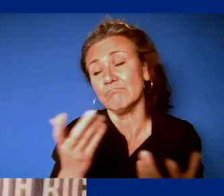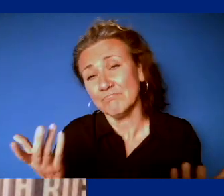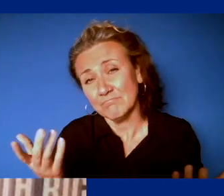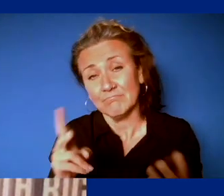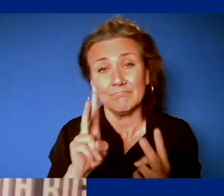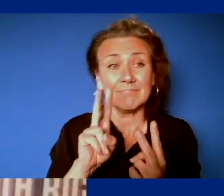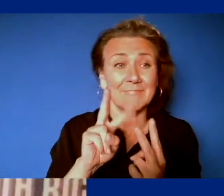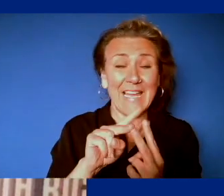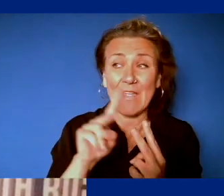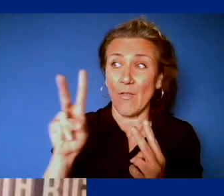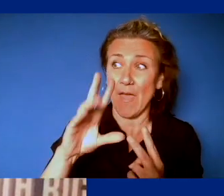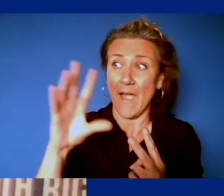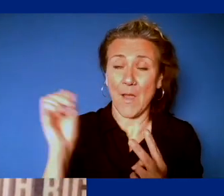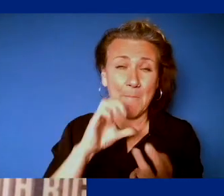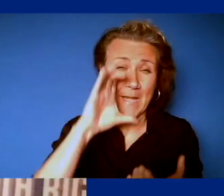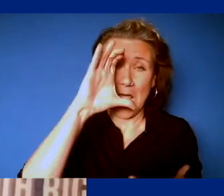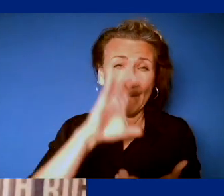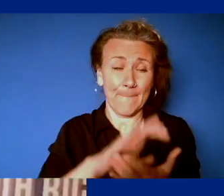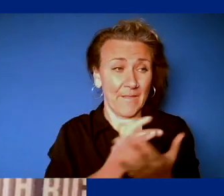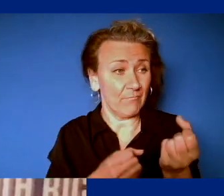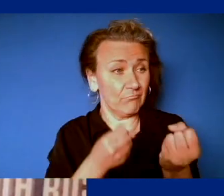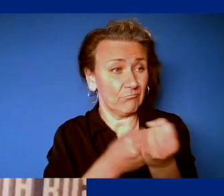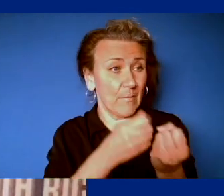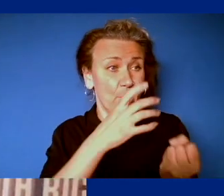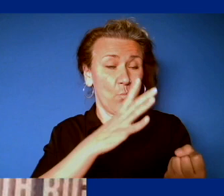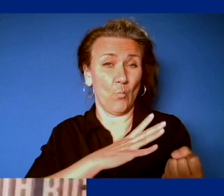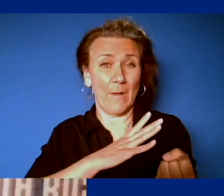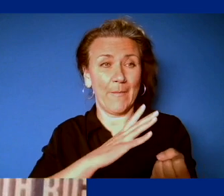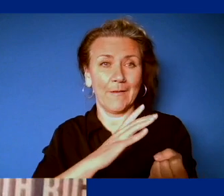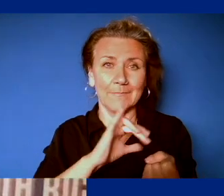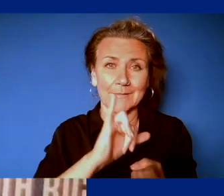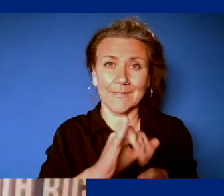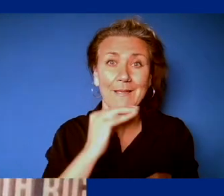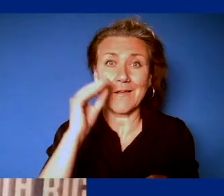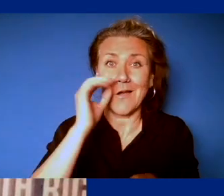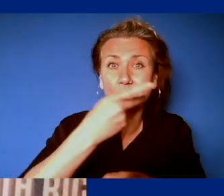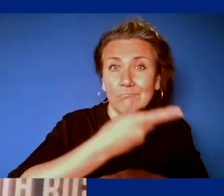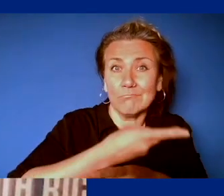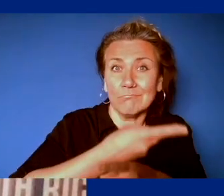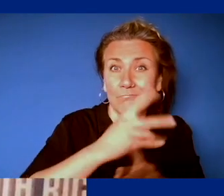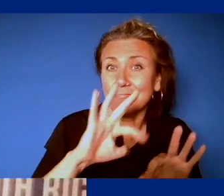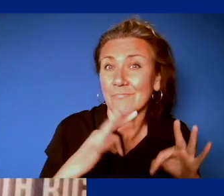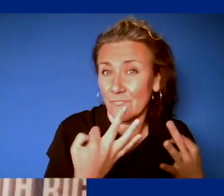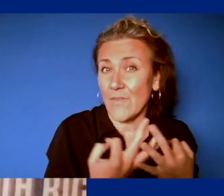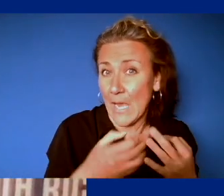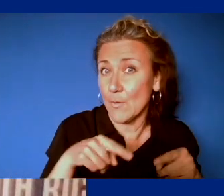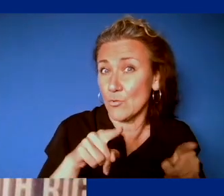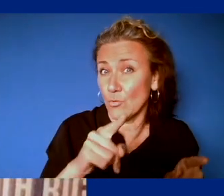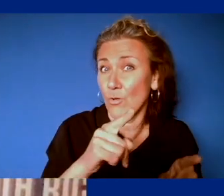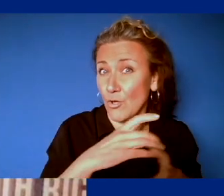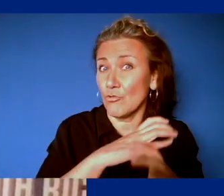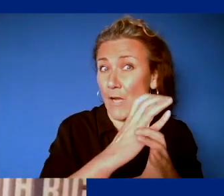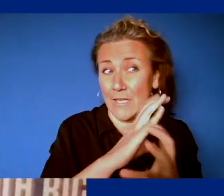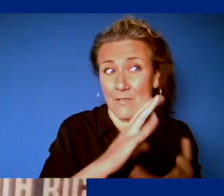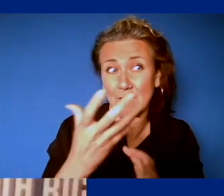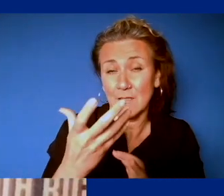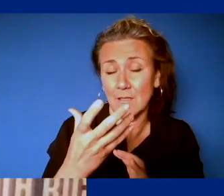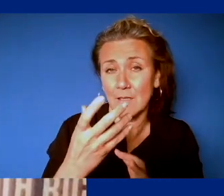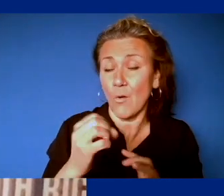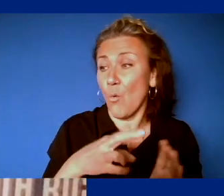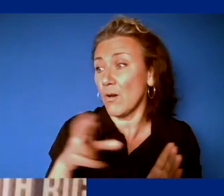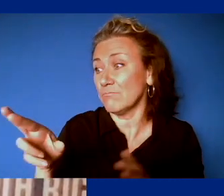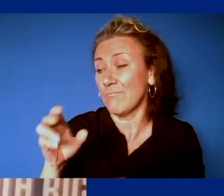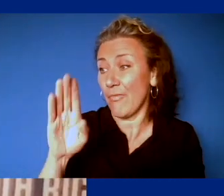jobs, either because their companies did not support them with the policies that they needed to be able to care for themselves and their families during